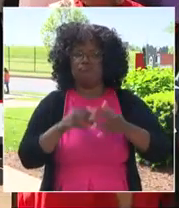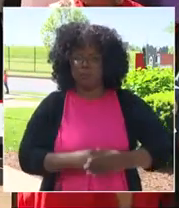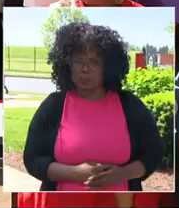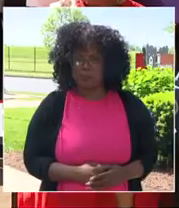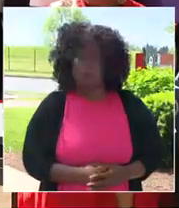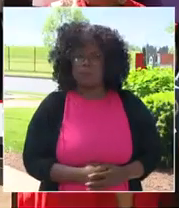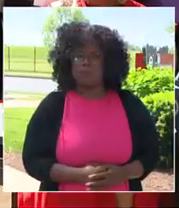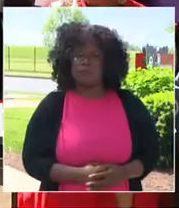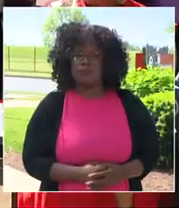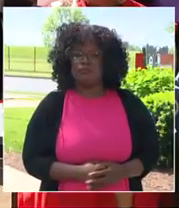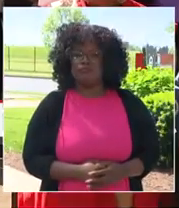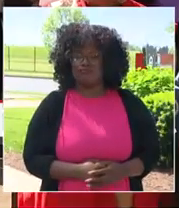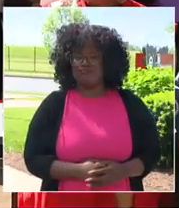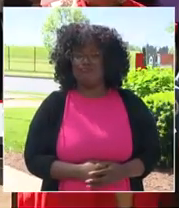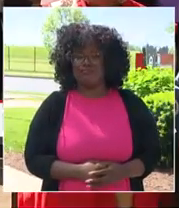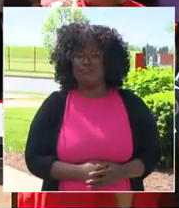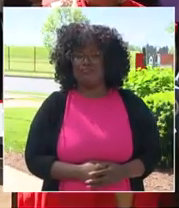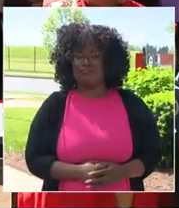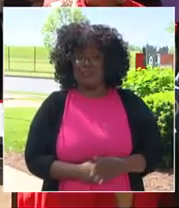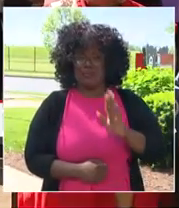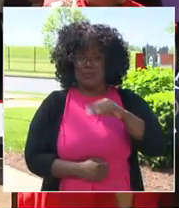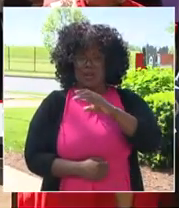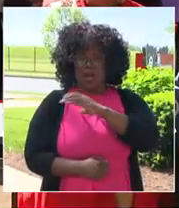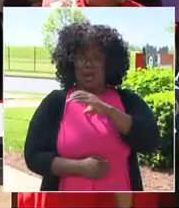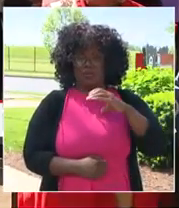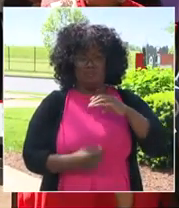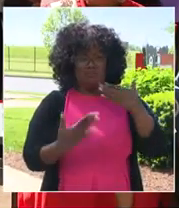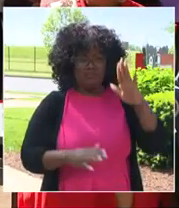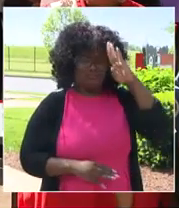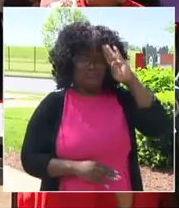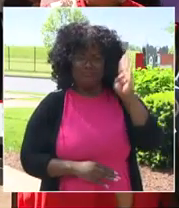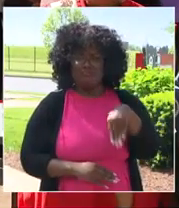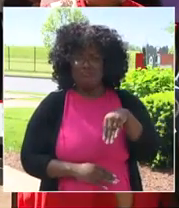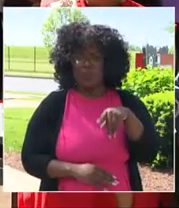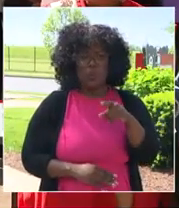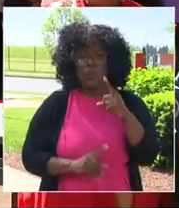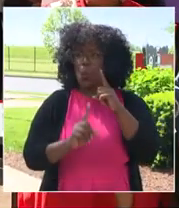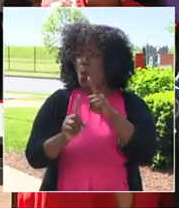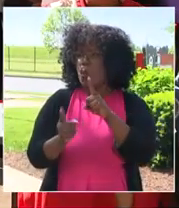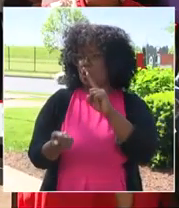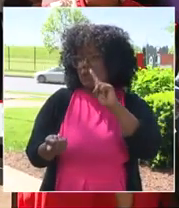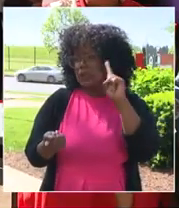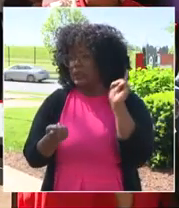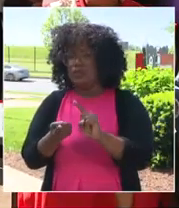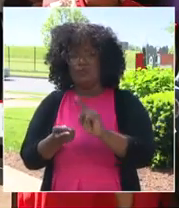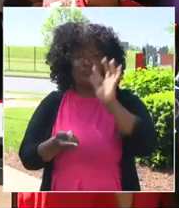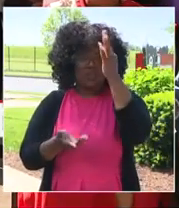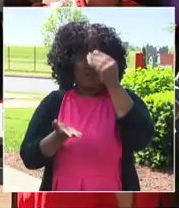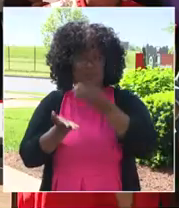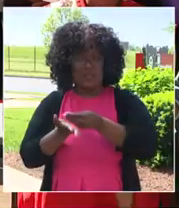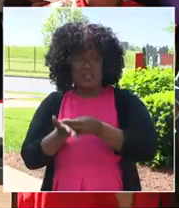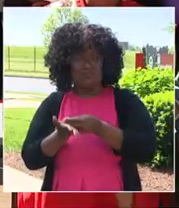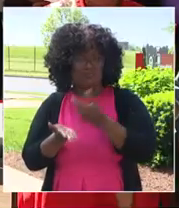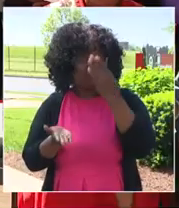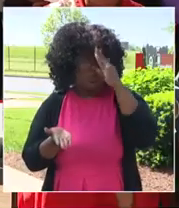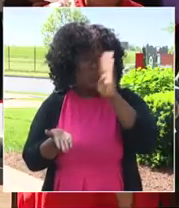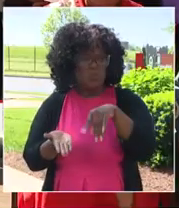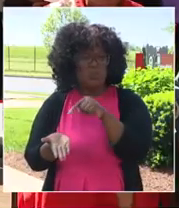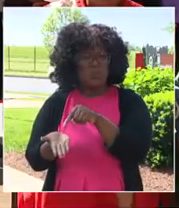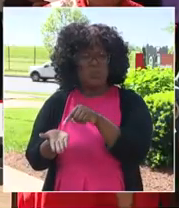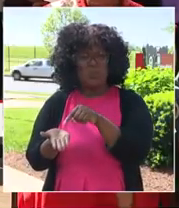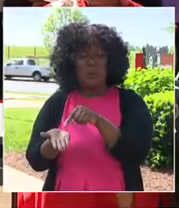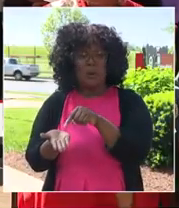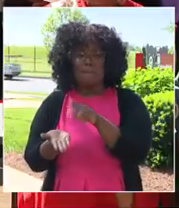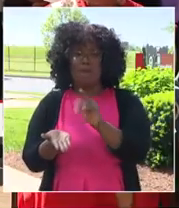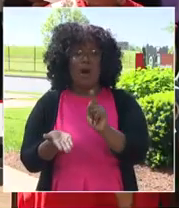that the Congress is looking to lower federal spending. We know that too well. And one of the ways that